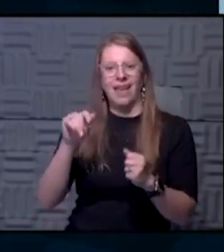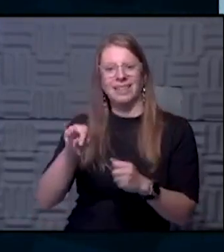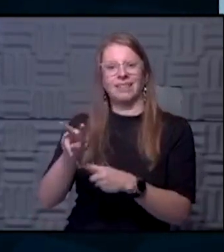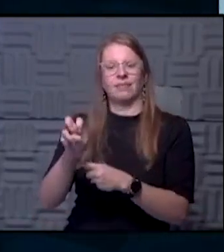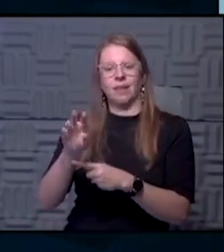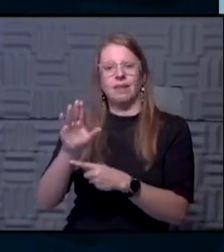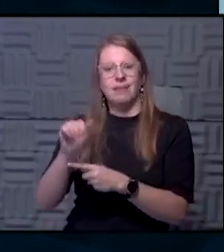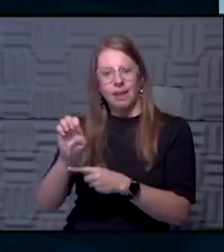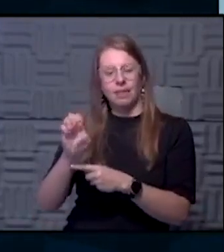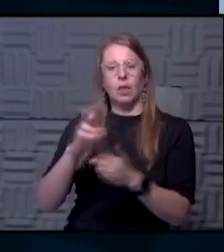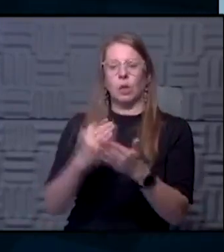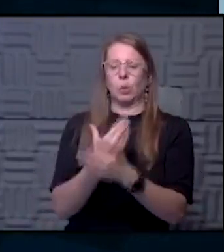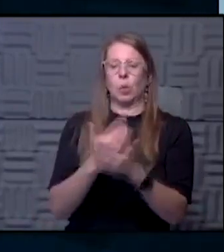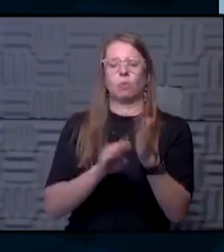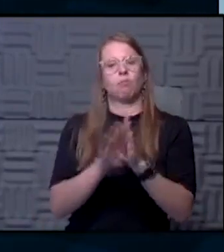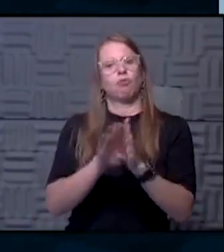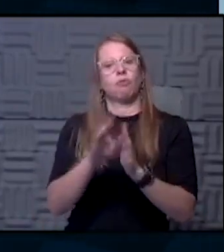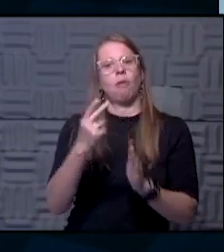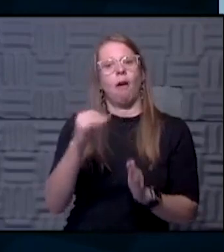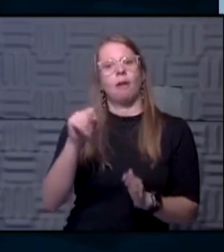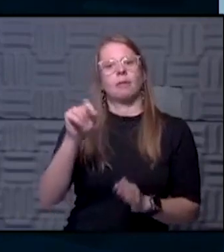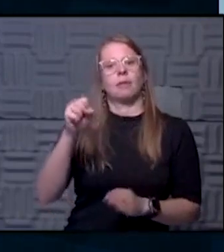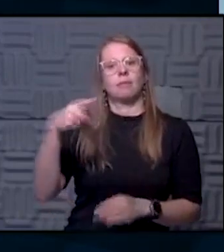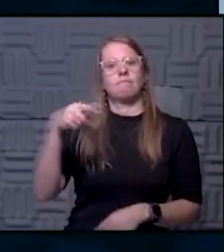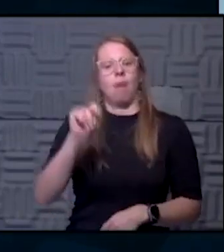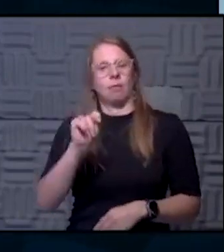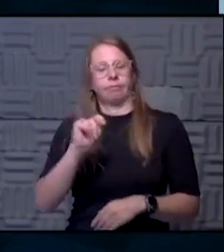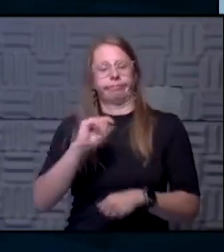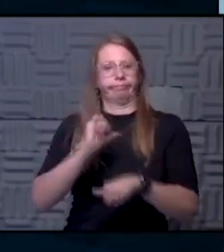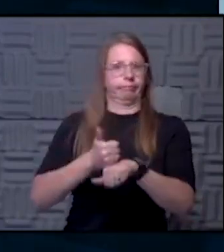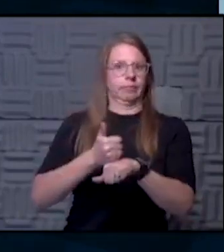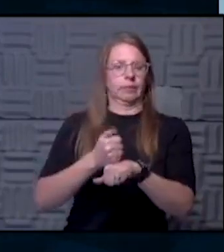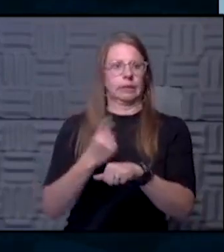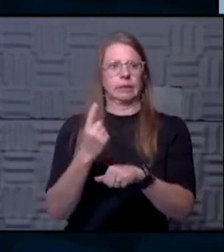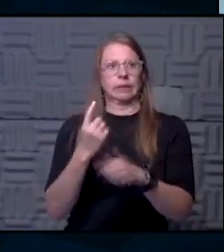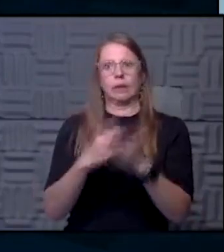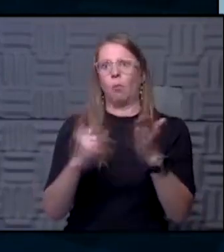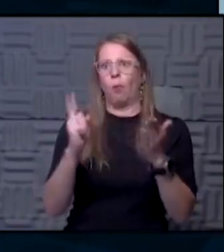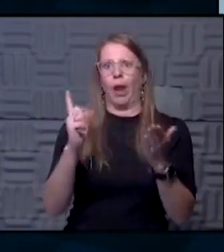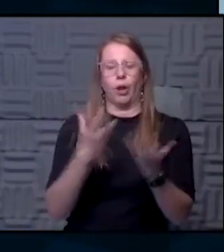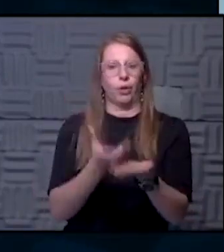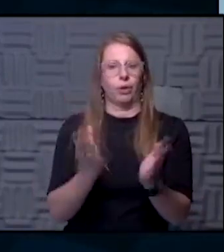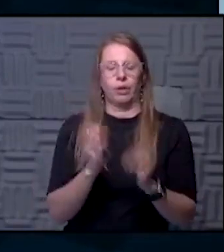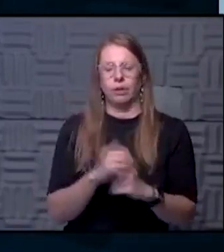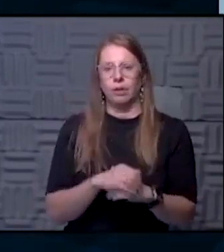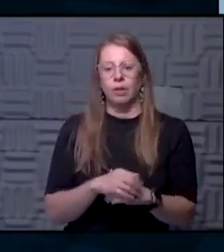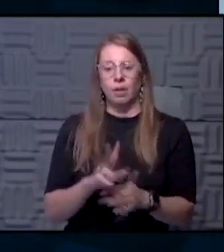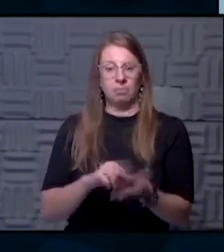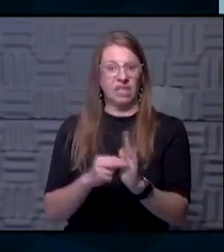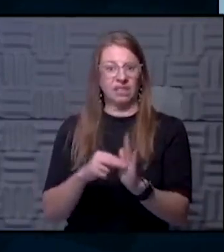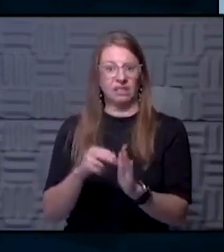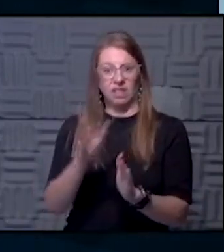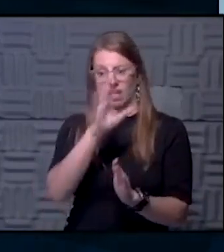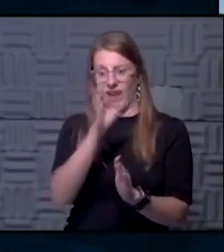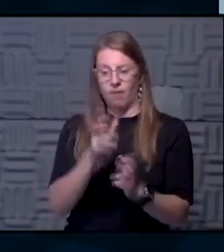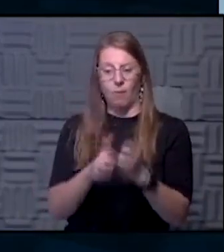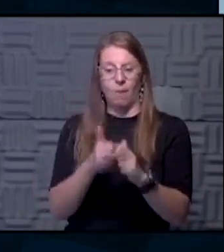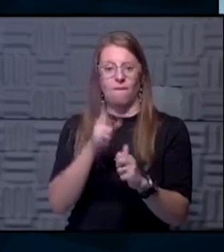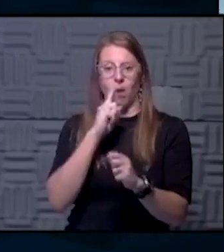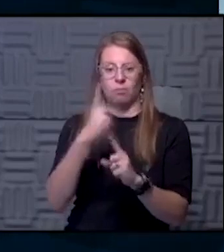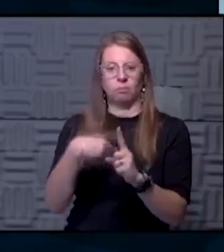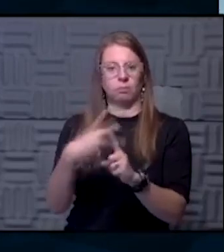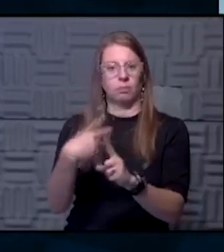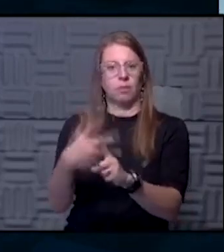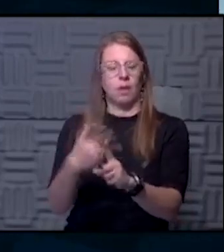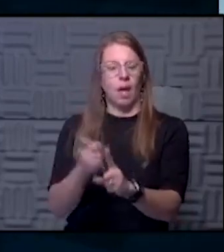a new emerging hotspot somewhere that it seemed like they never had a problem for months, and then all